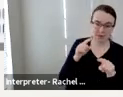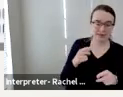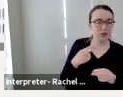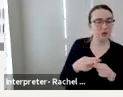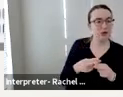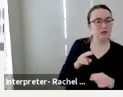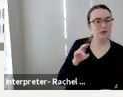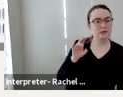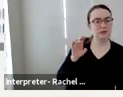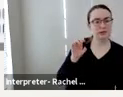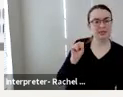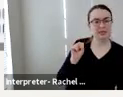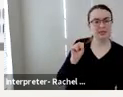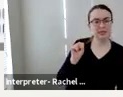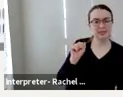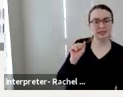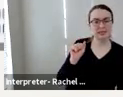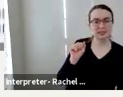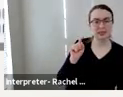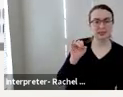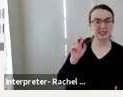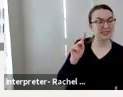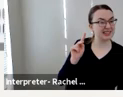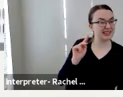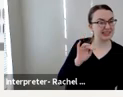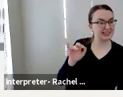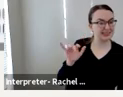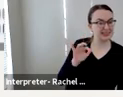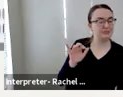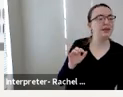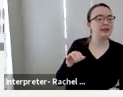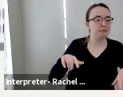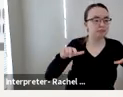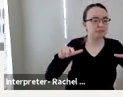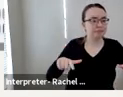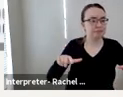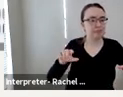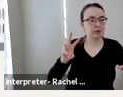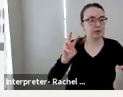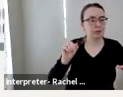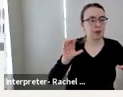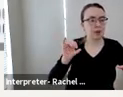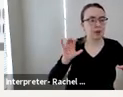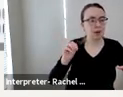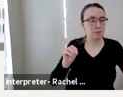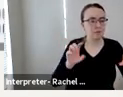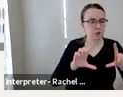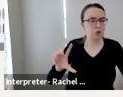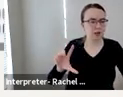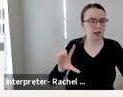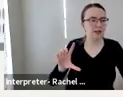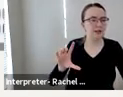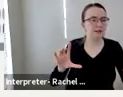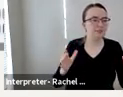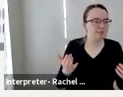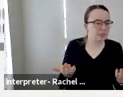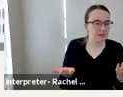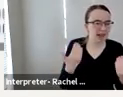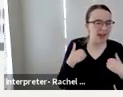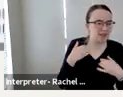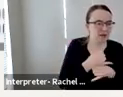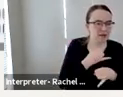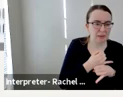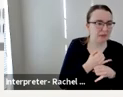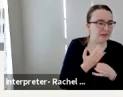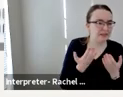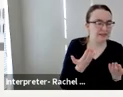Cintiq. It's one of the Wacom screens that you're drawing on, right? You probably have them in the studio or you have them somewhere.